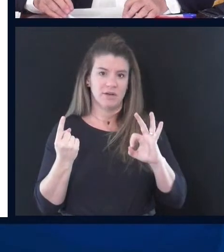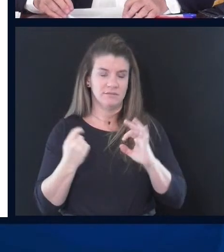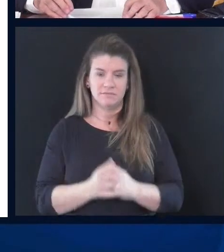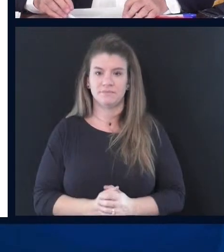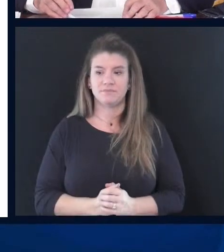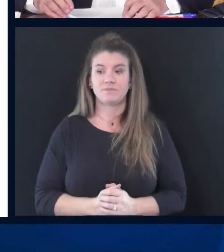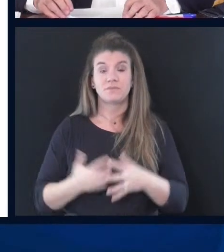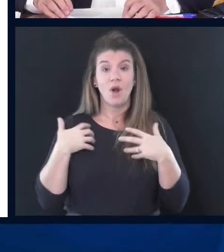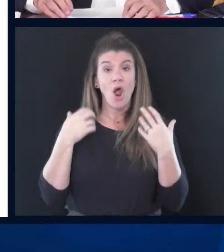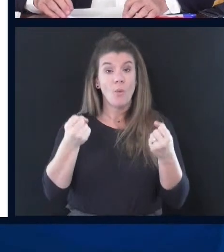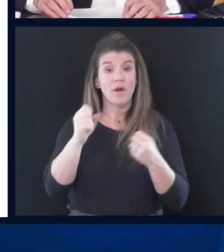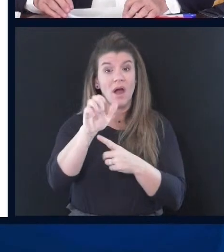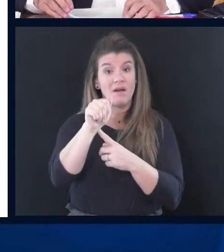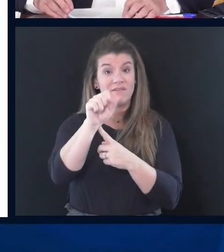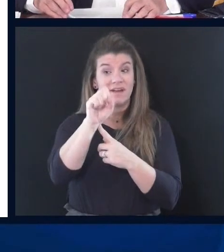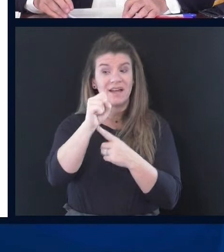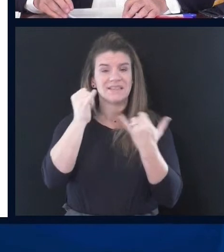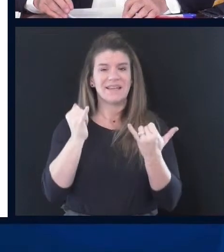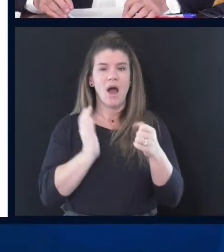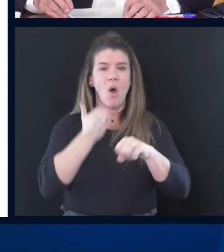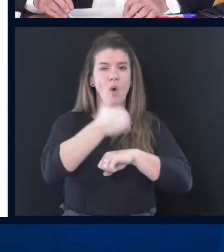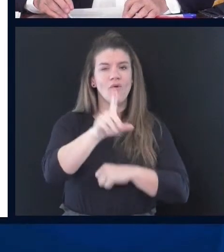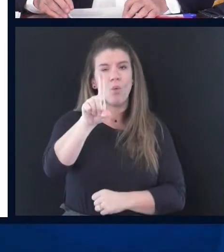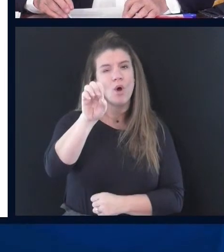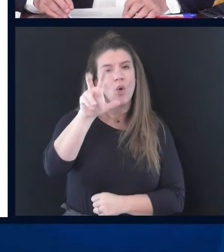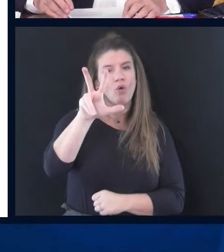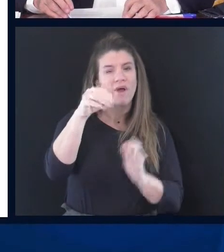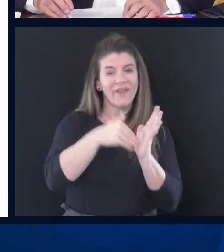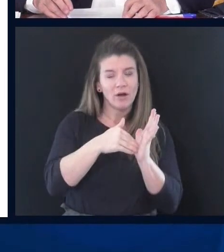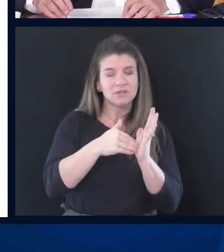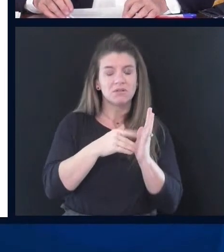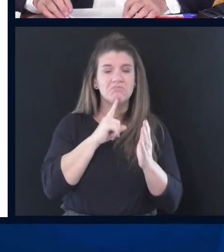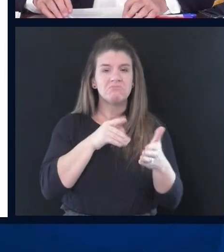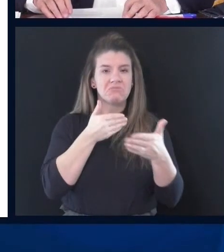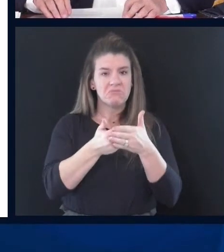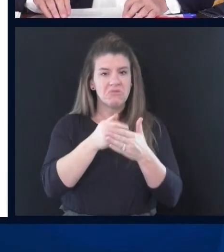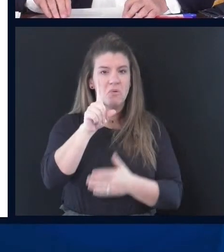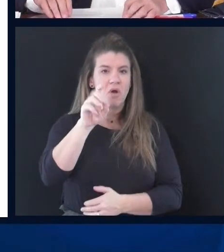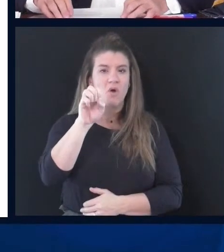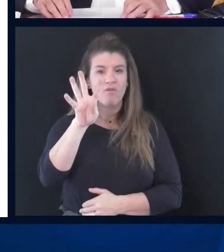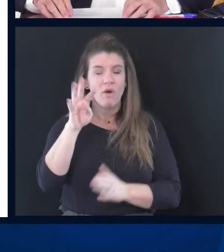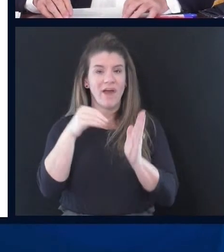Our recovered cases are a little over 103,000, almost 104,000.